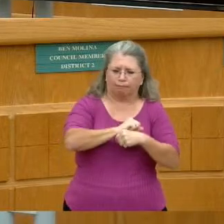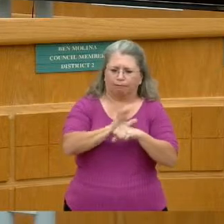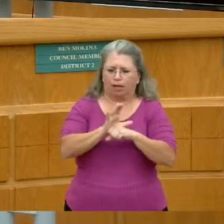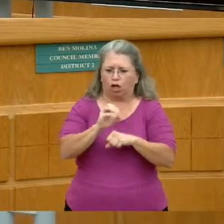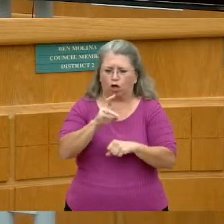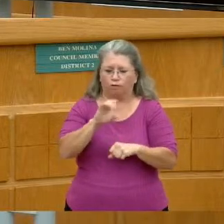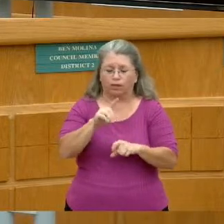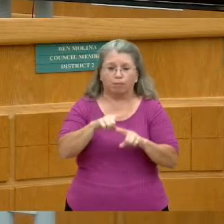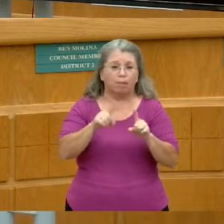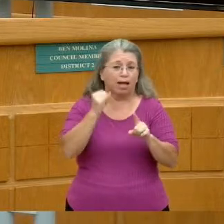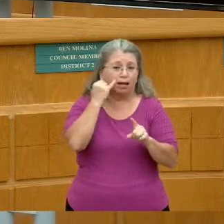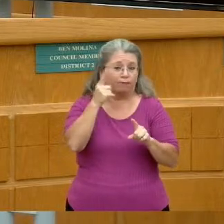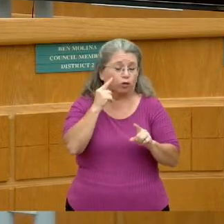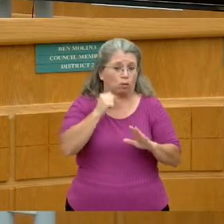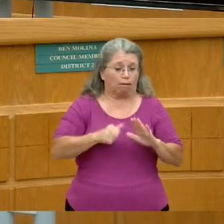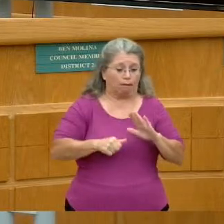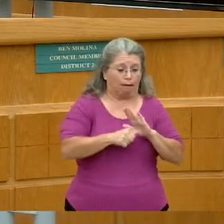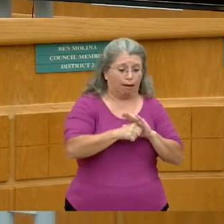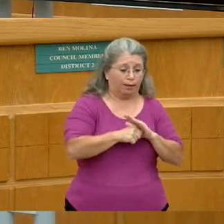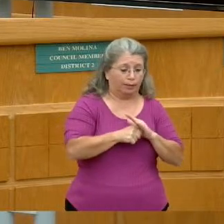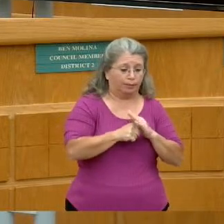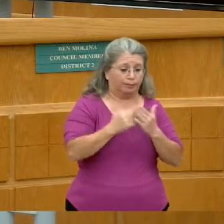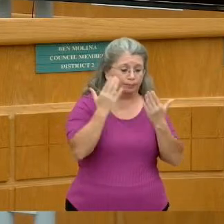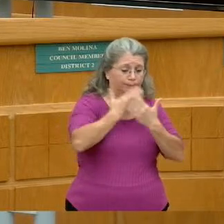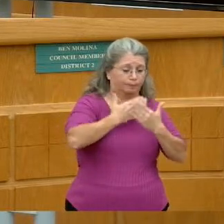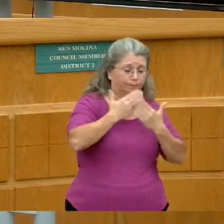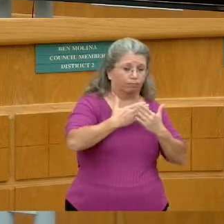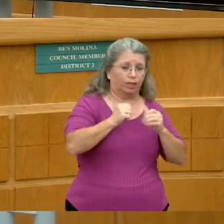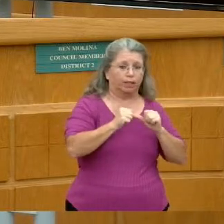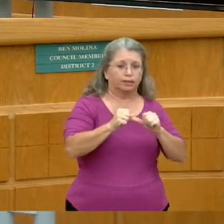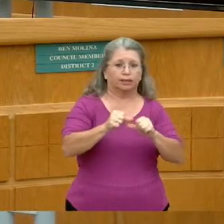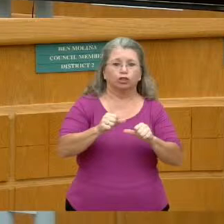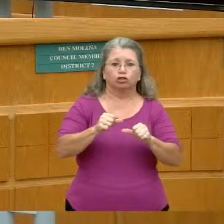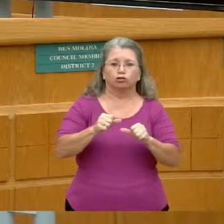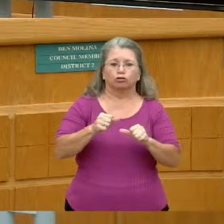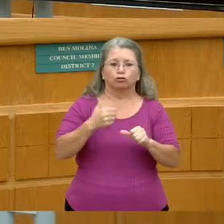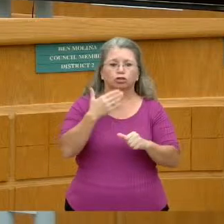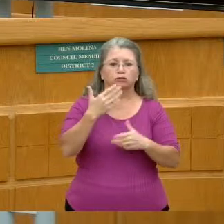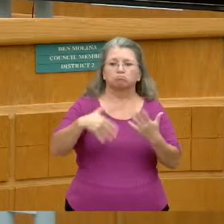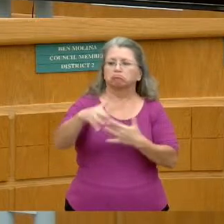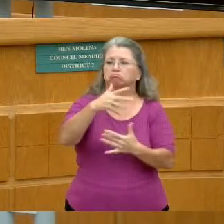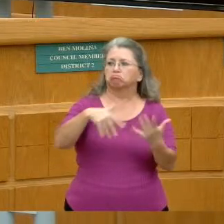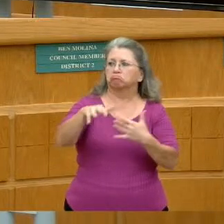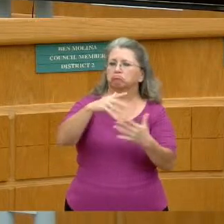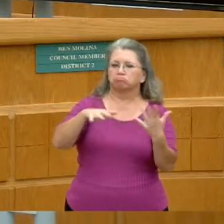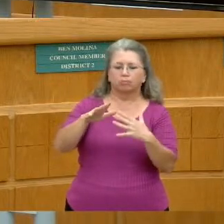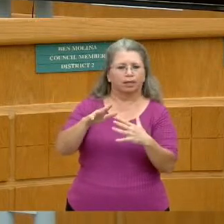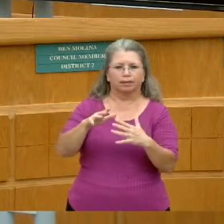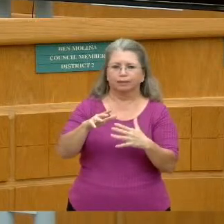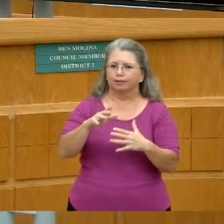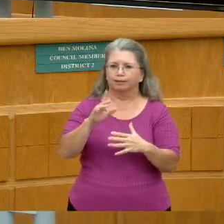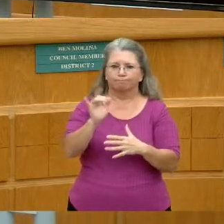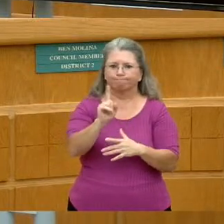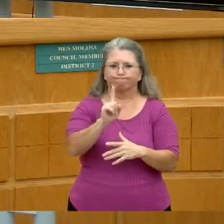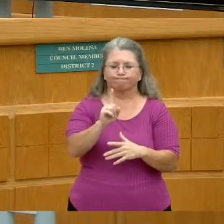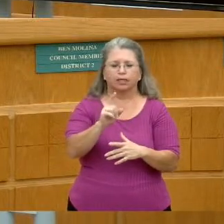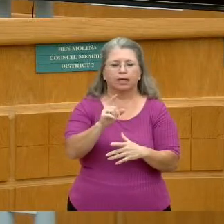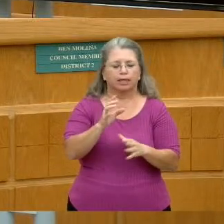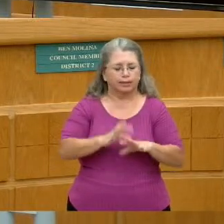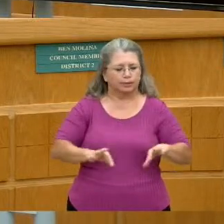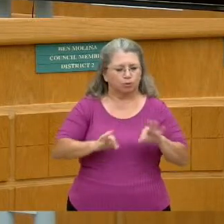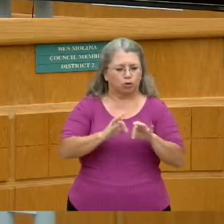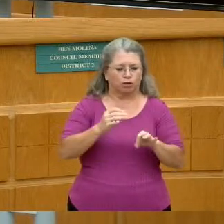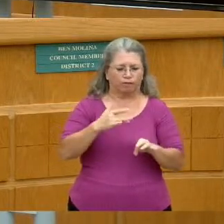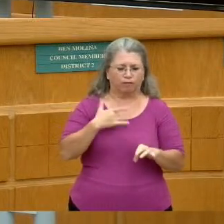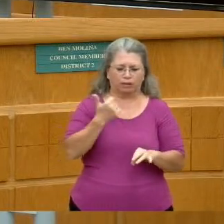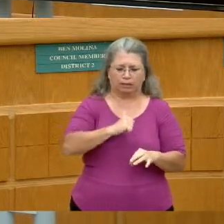you have COVID and continue to go around about your life. It's important that you contact your medical professional. If you're sick, it's important